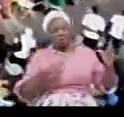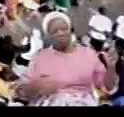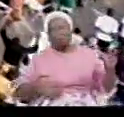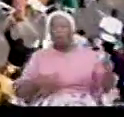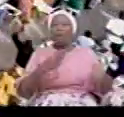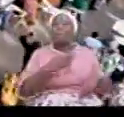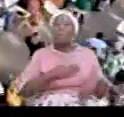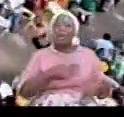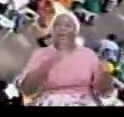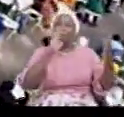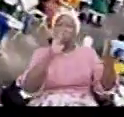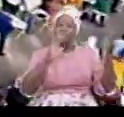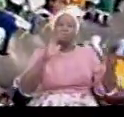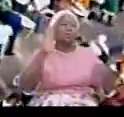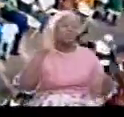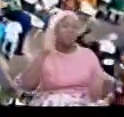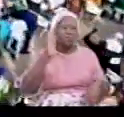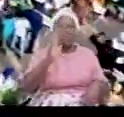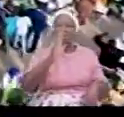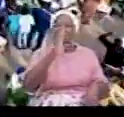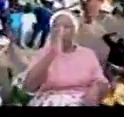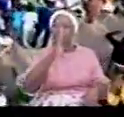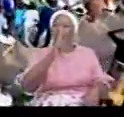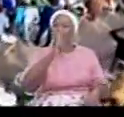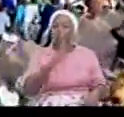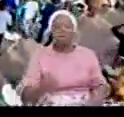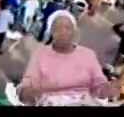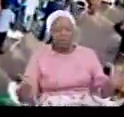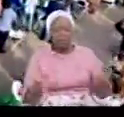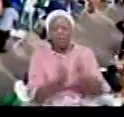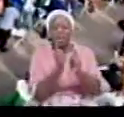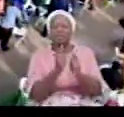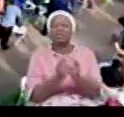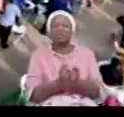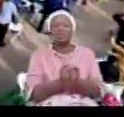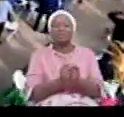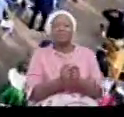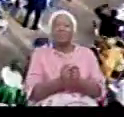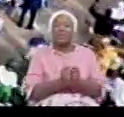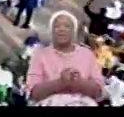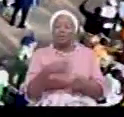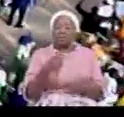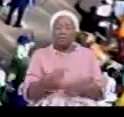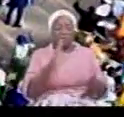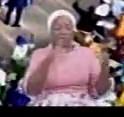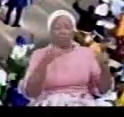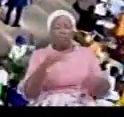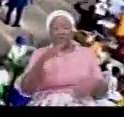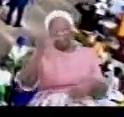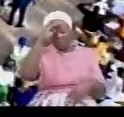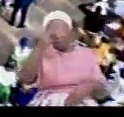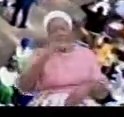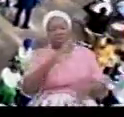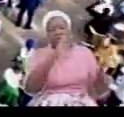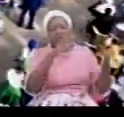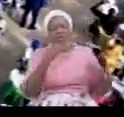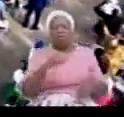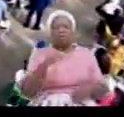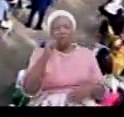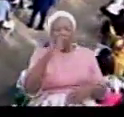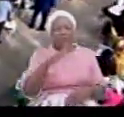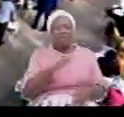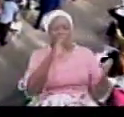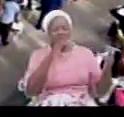of the men, the expectations of the women, the expectations of the young, the expectations of the